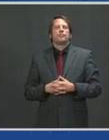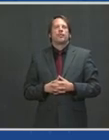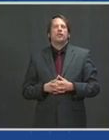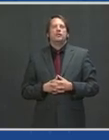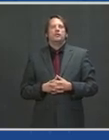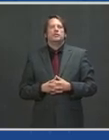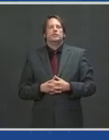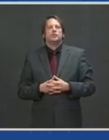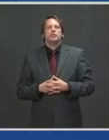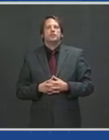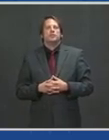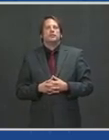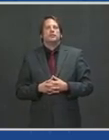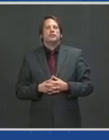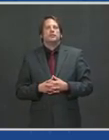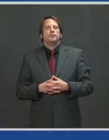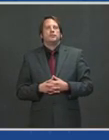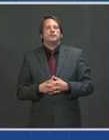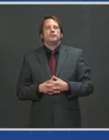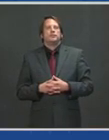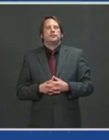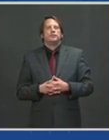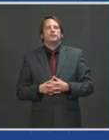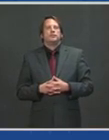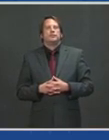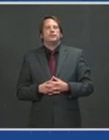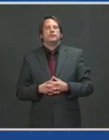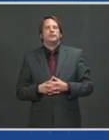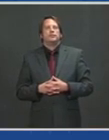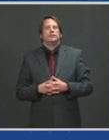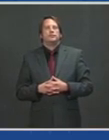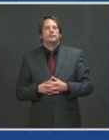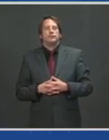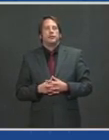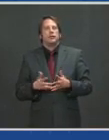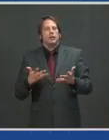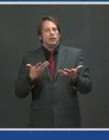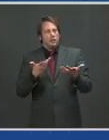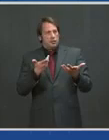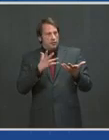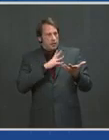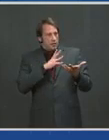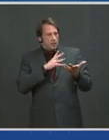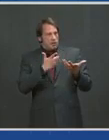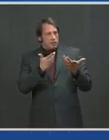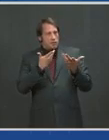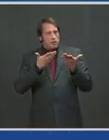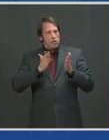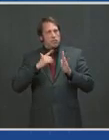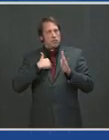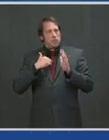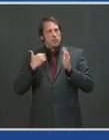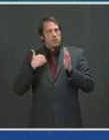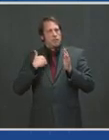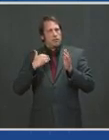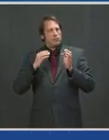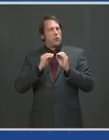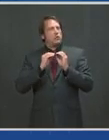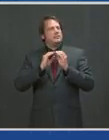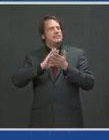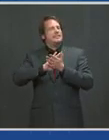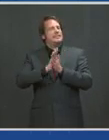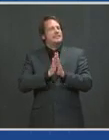allowed me to have pieces of all that was in there, I would have been prepared to compromise. But they didn't. They didn't move an